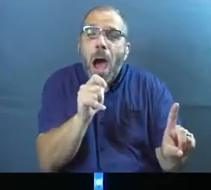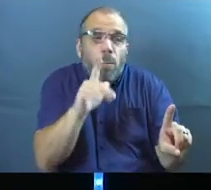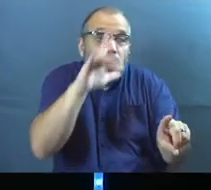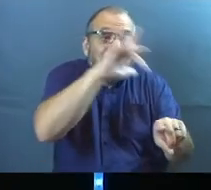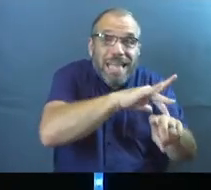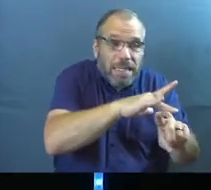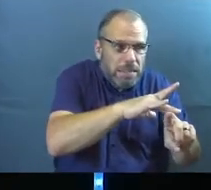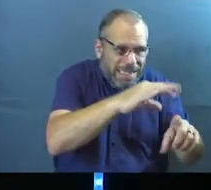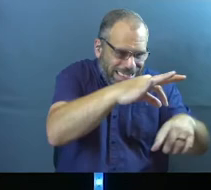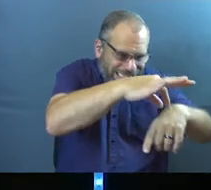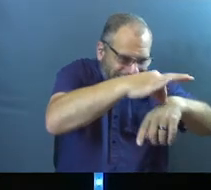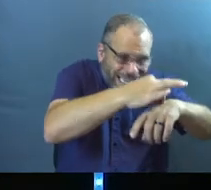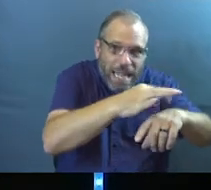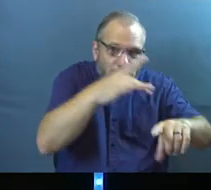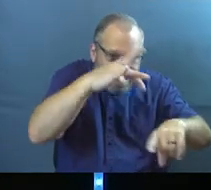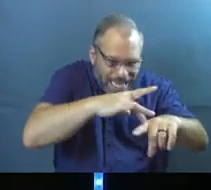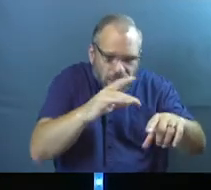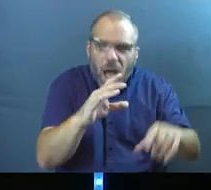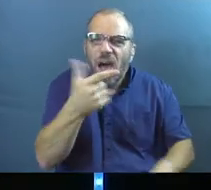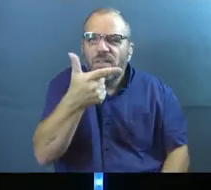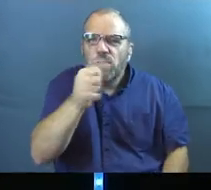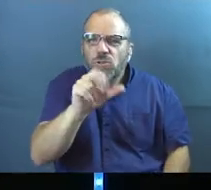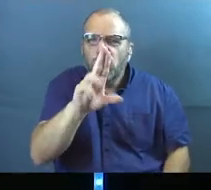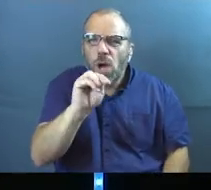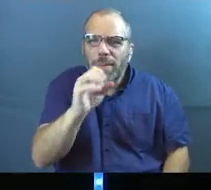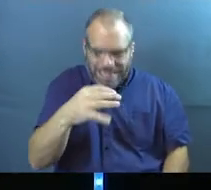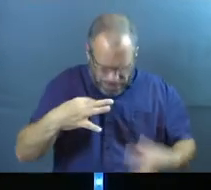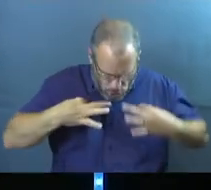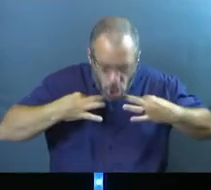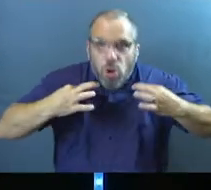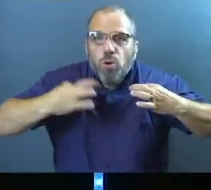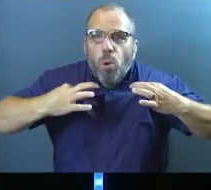touch Jesus. I'm just going to touch the edge of his robe